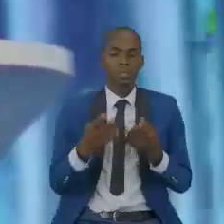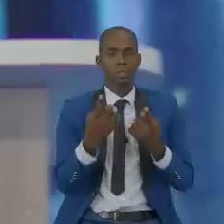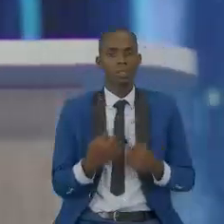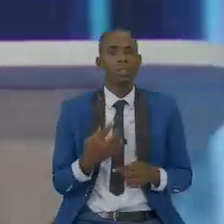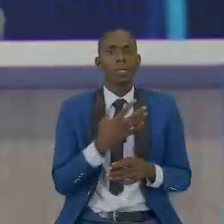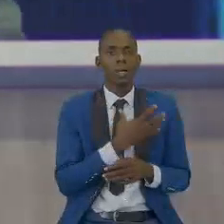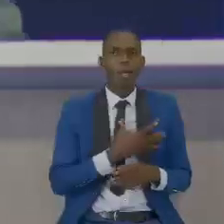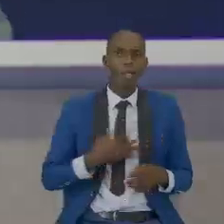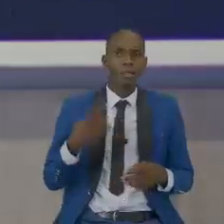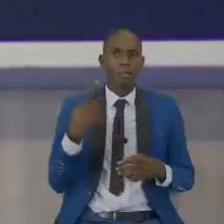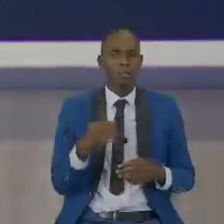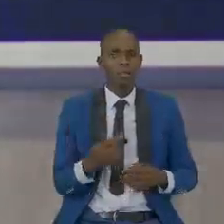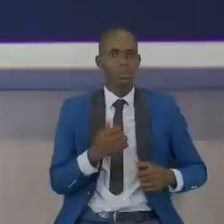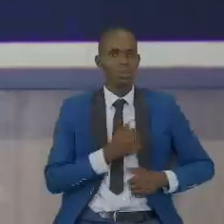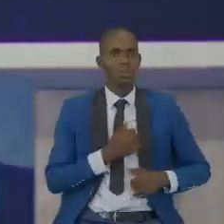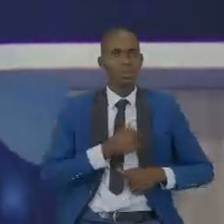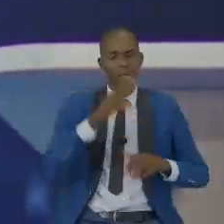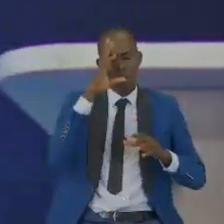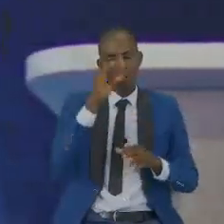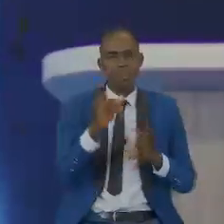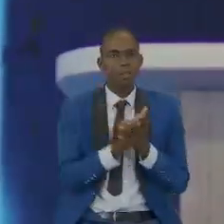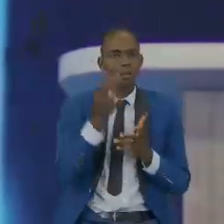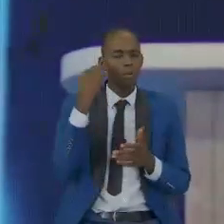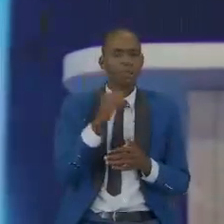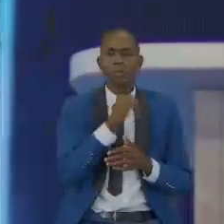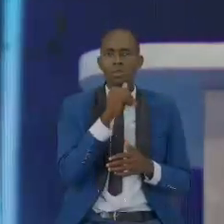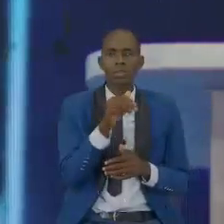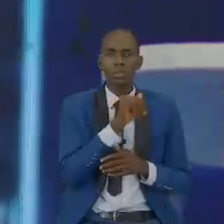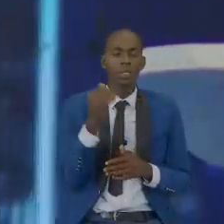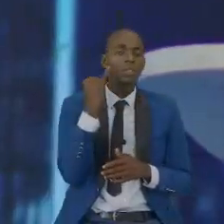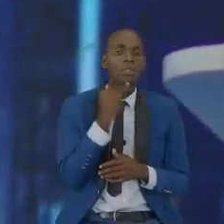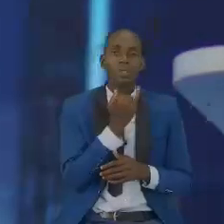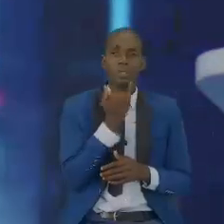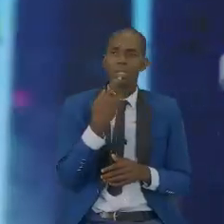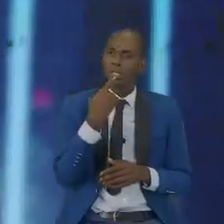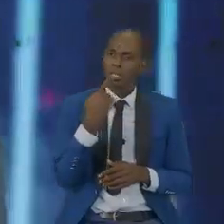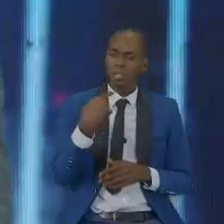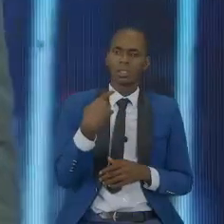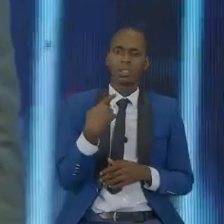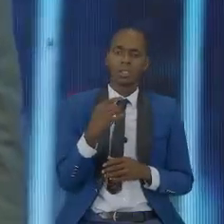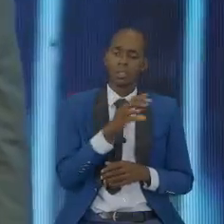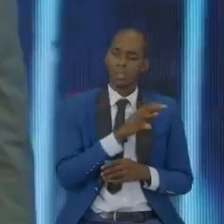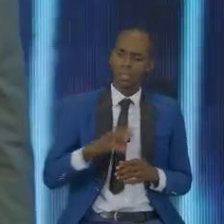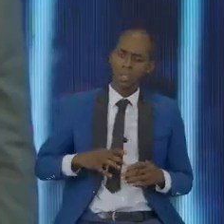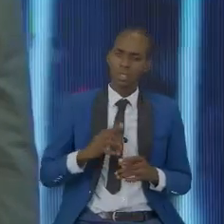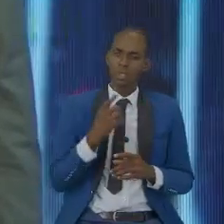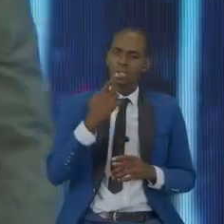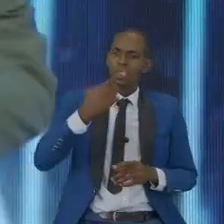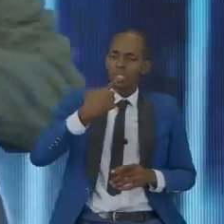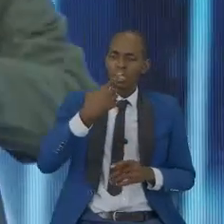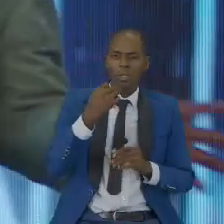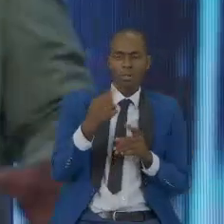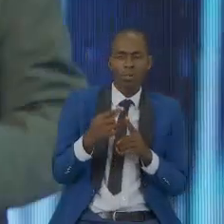centurion that was not an Israelite, he said, speak the word only, and